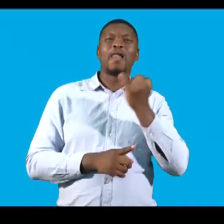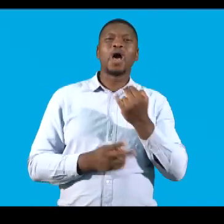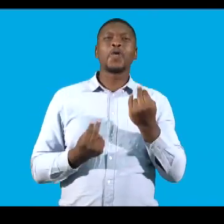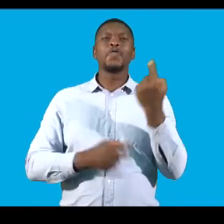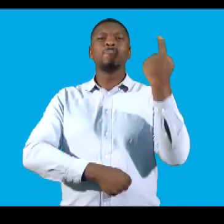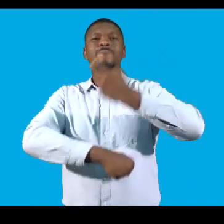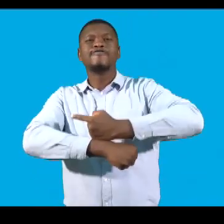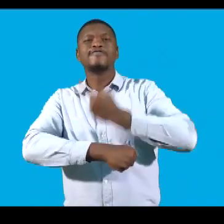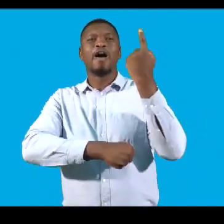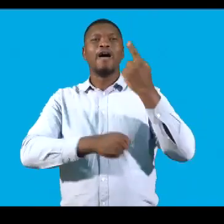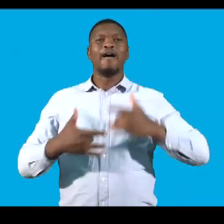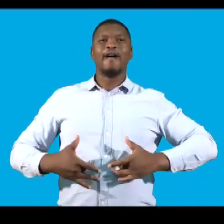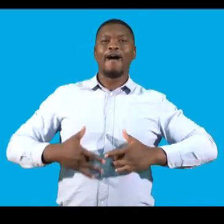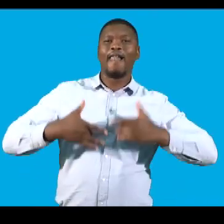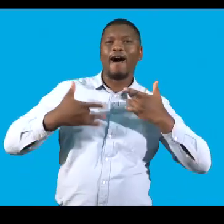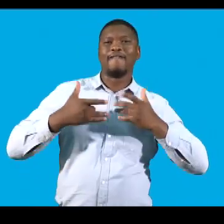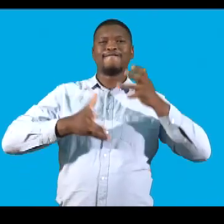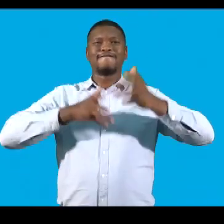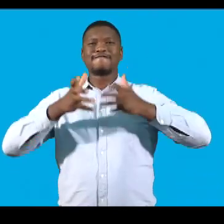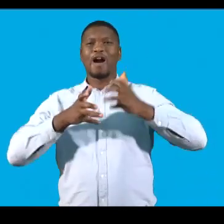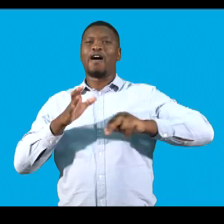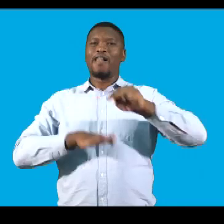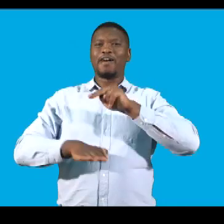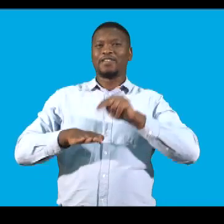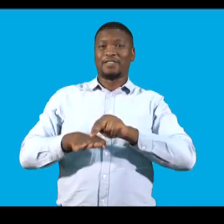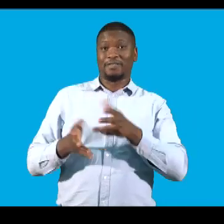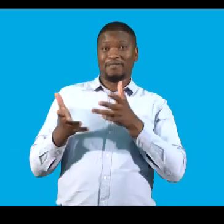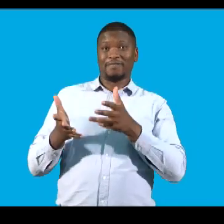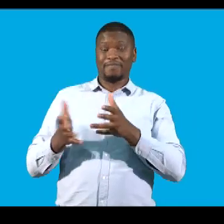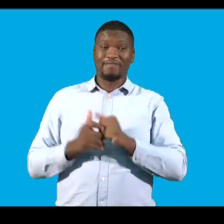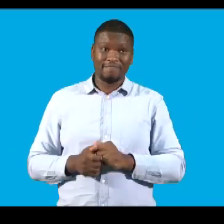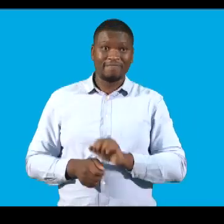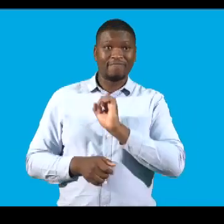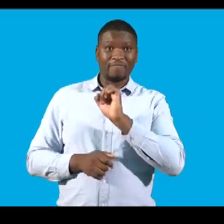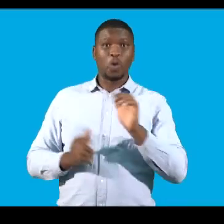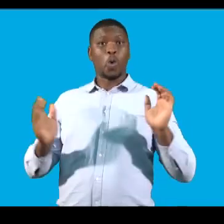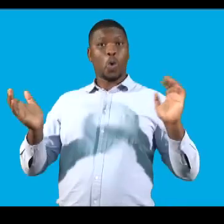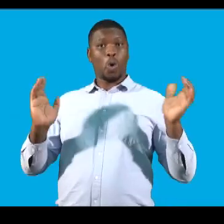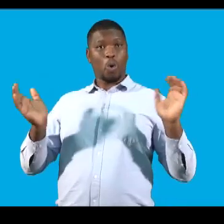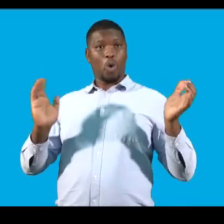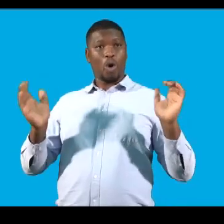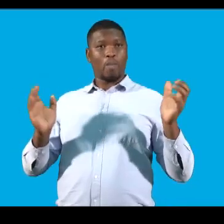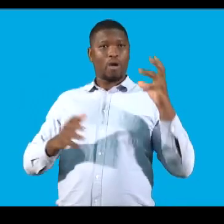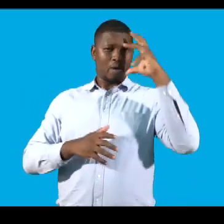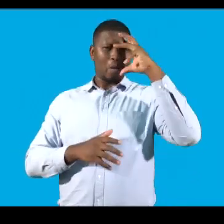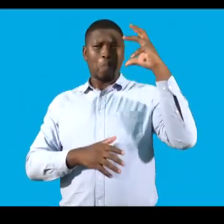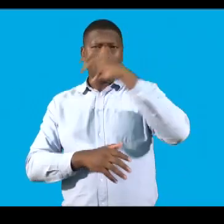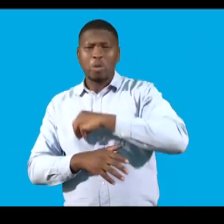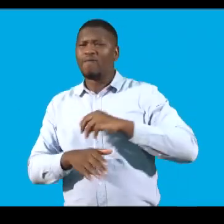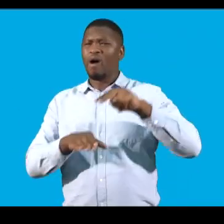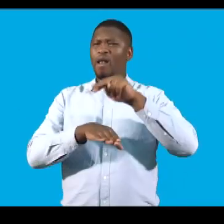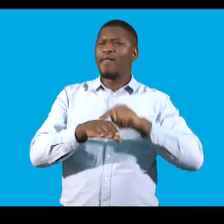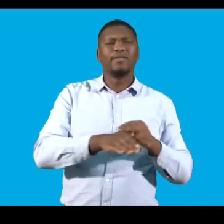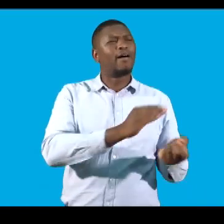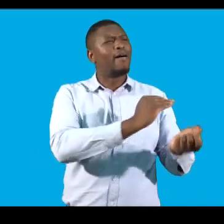new day, a life and color to nature. The message is contrasting the beauty of nature with the suffering